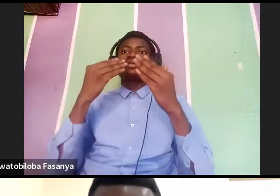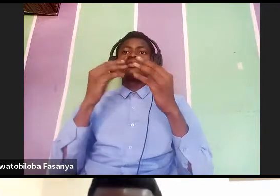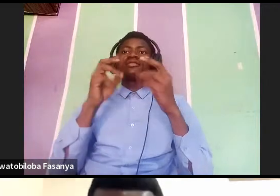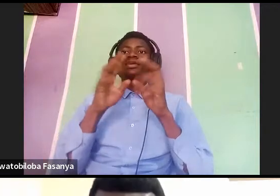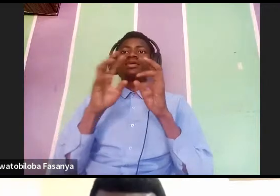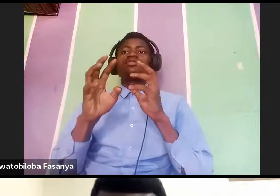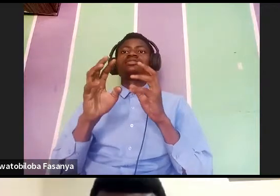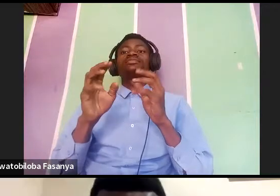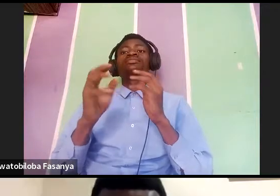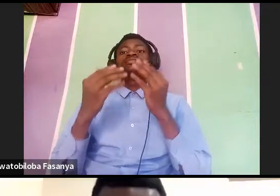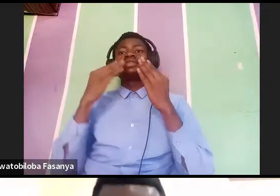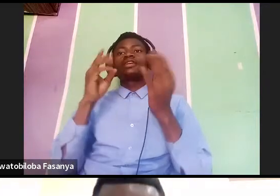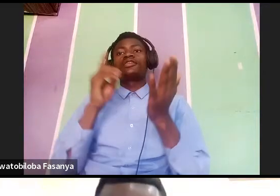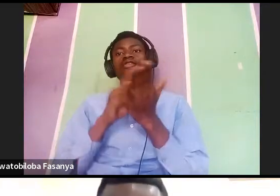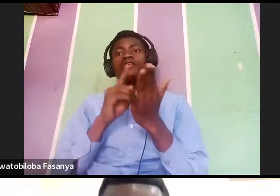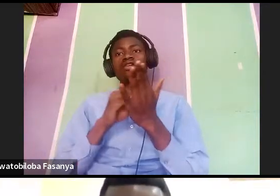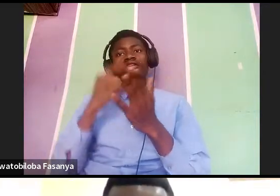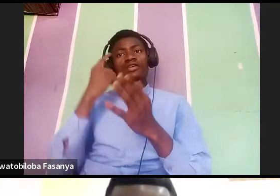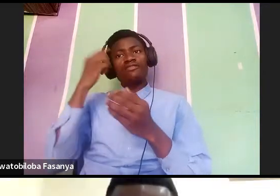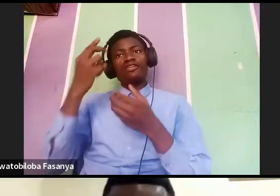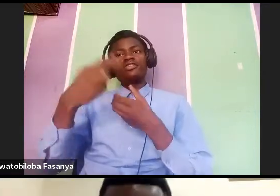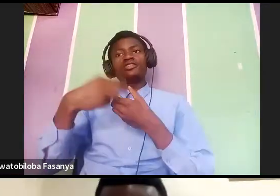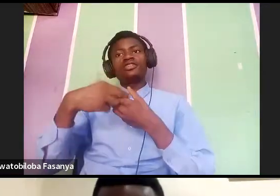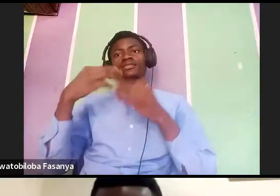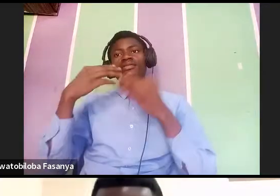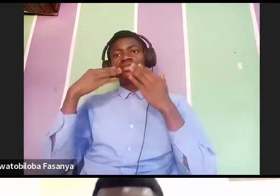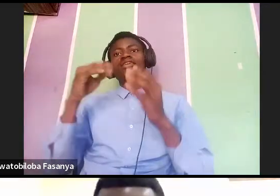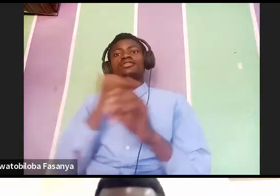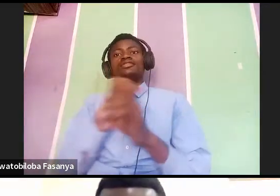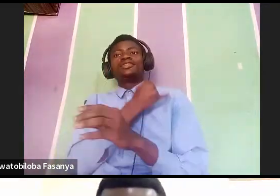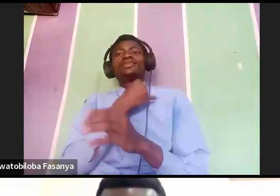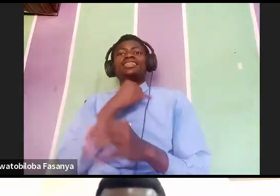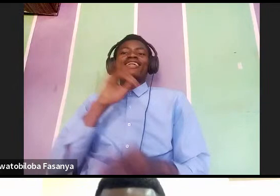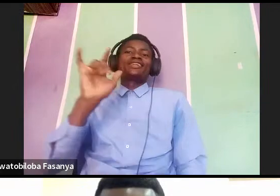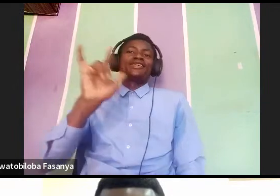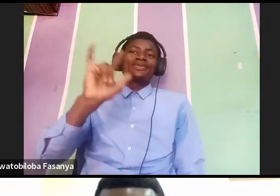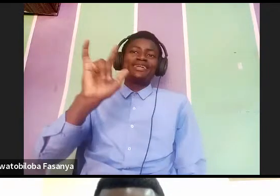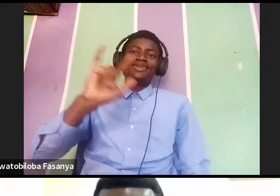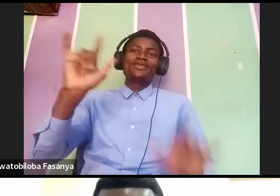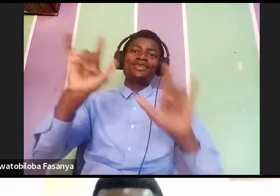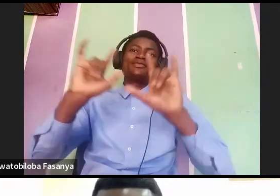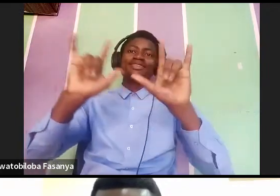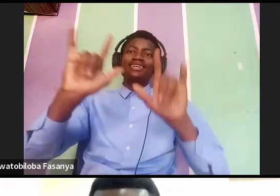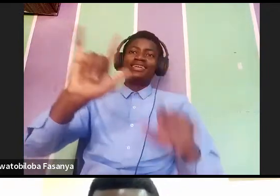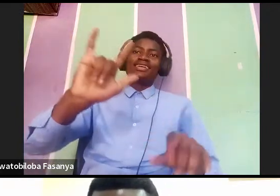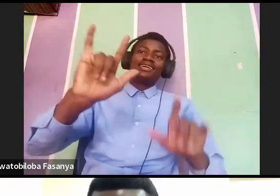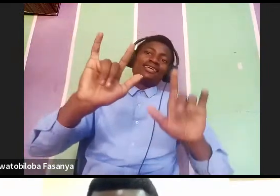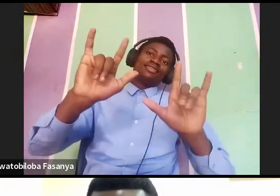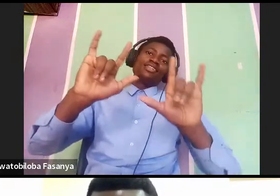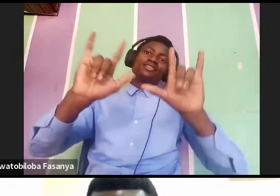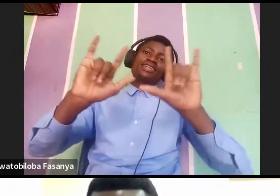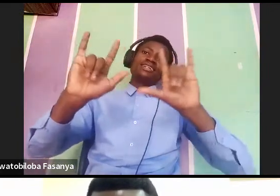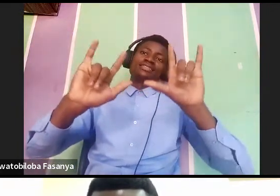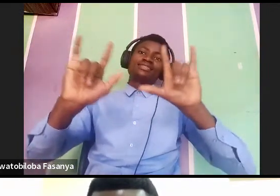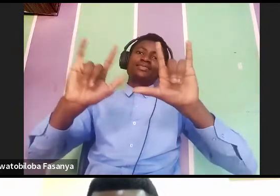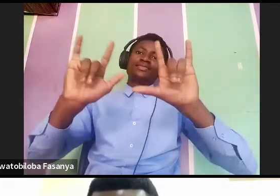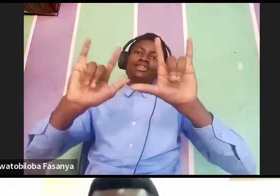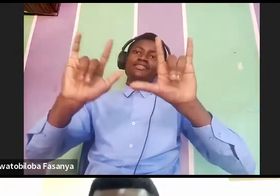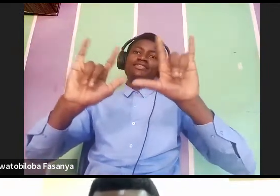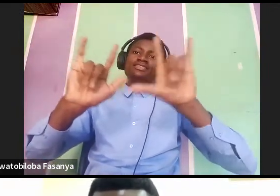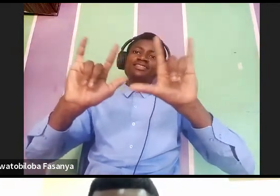for joining us. Thank you, Mr. Joshua. We love you. We love you. How do you do? We love you. We love you.